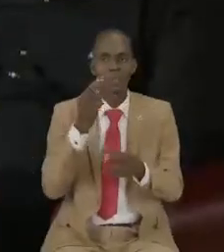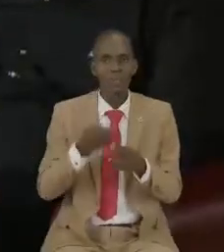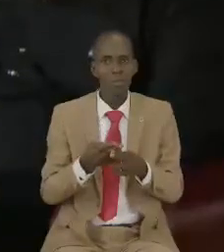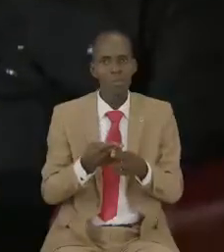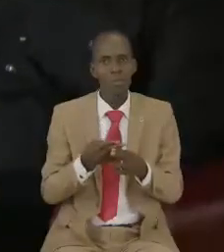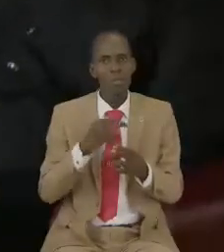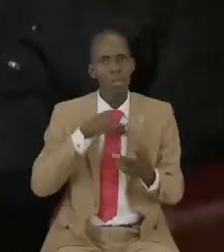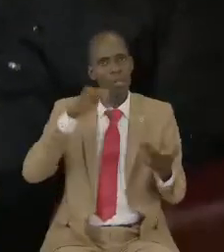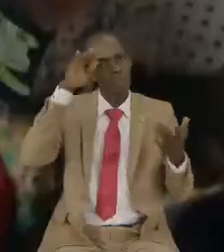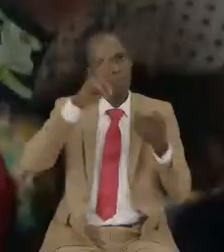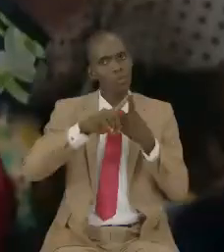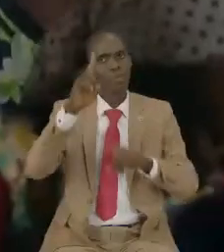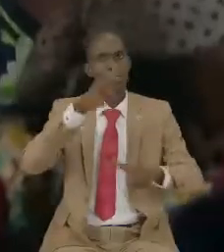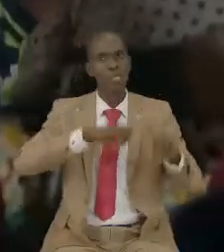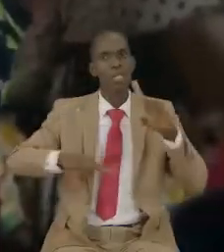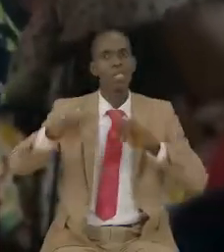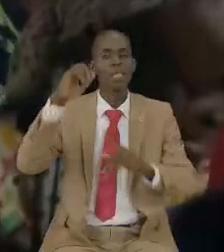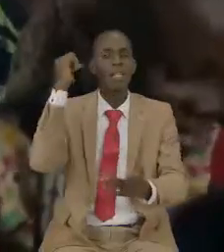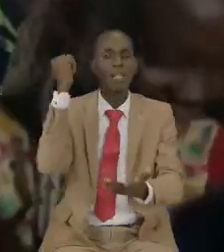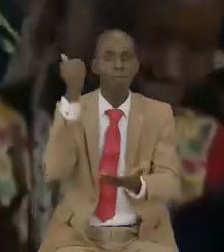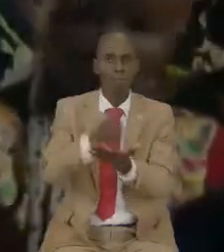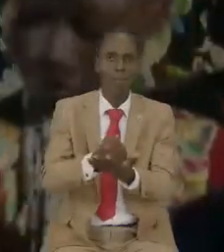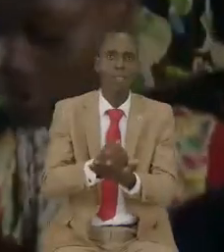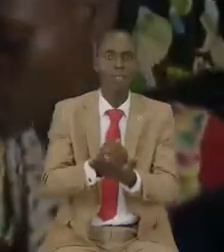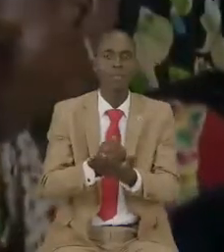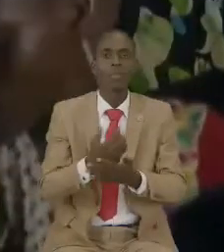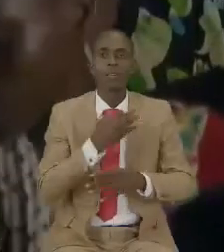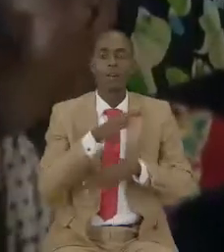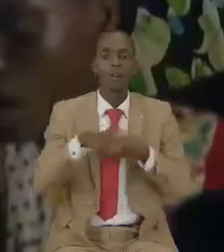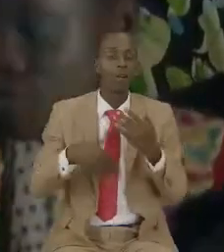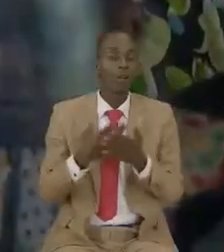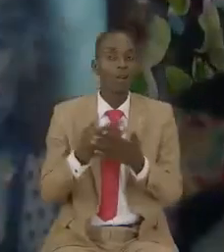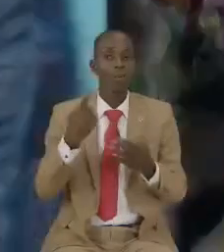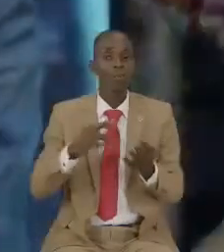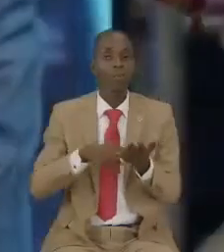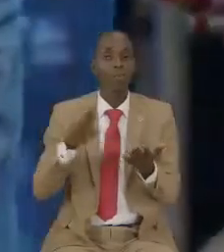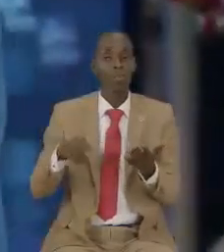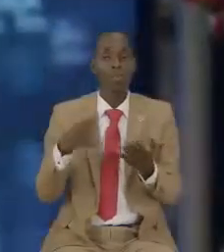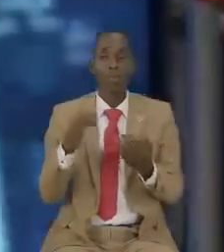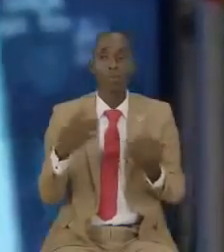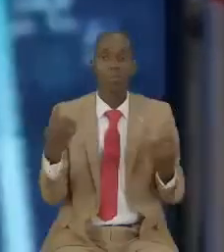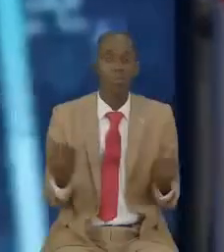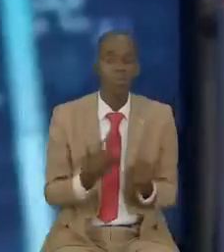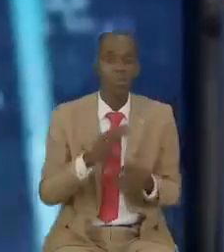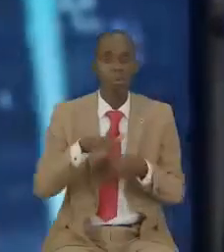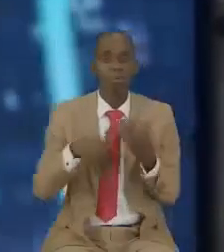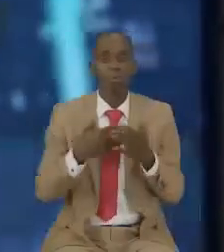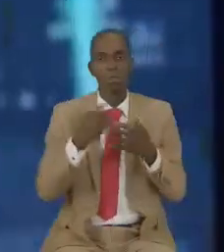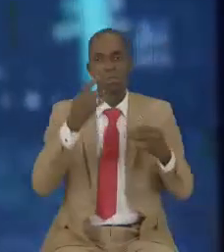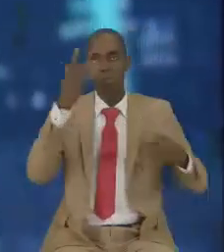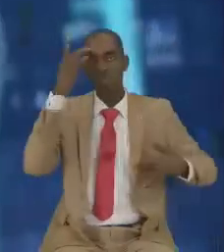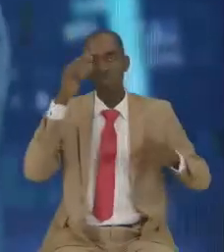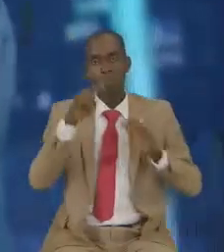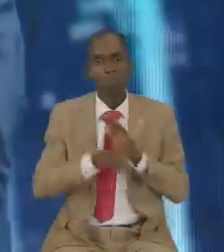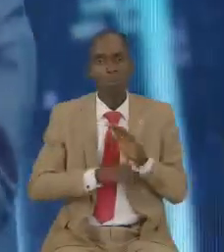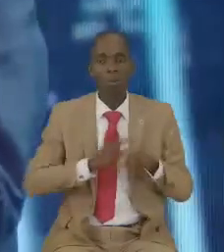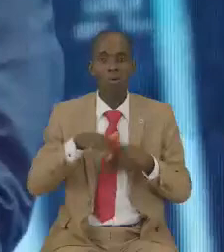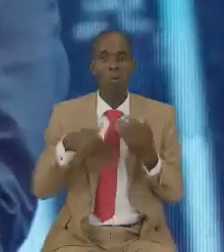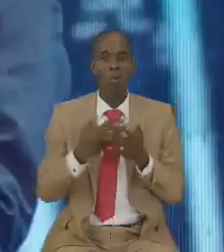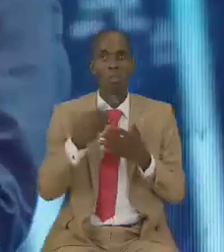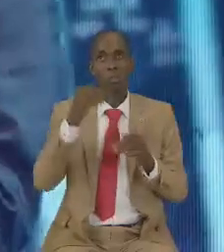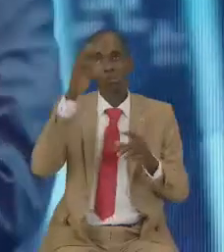good amen. And all the consequences of sin, all the sickness, all the satanic